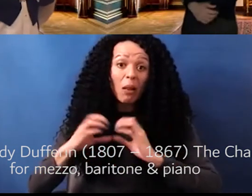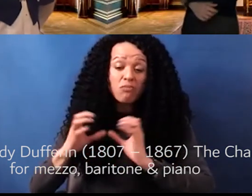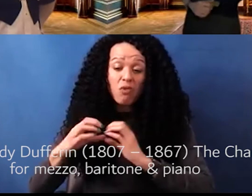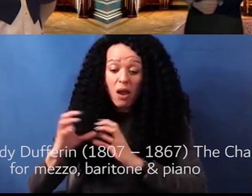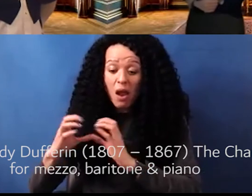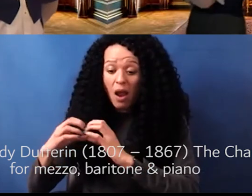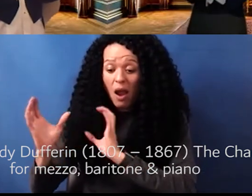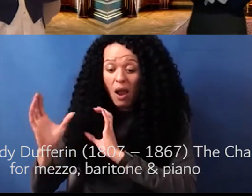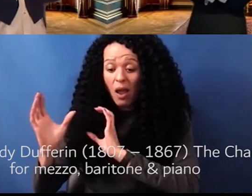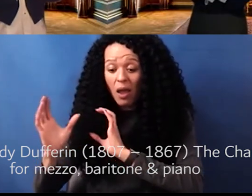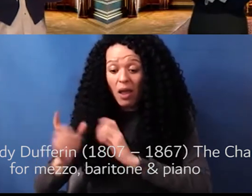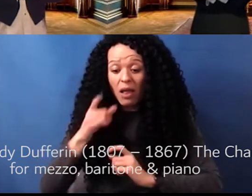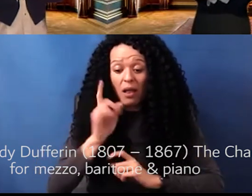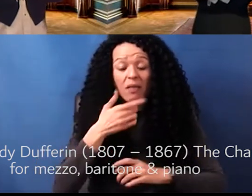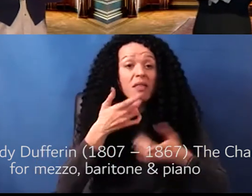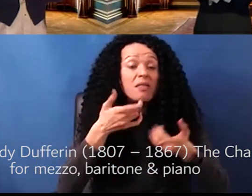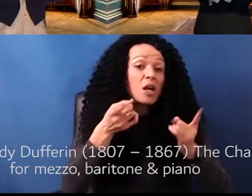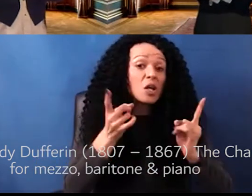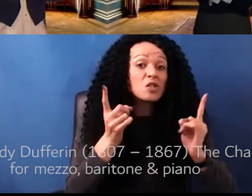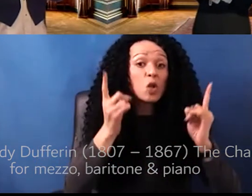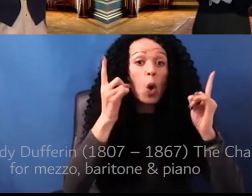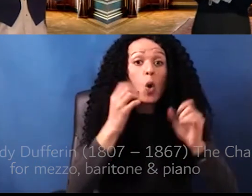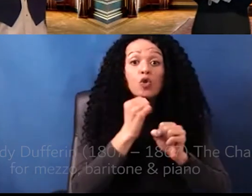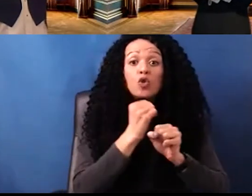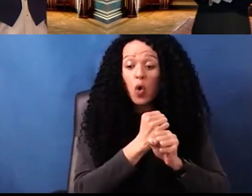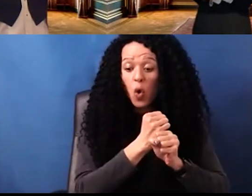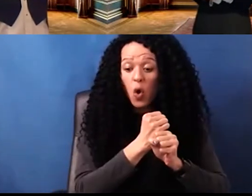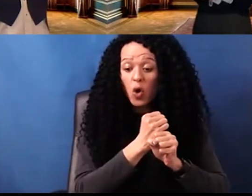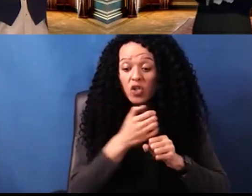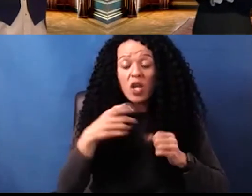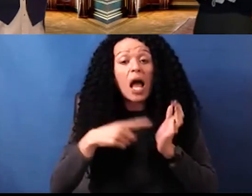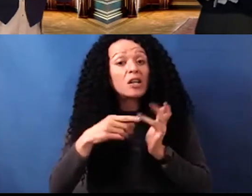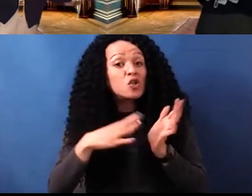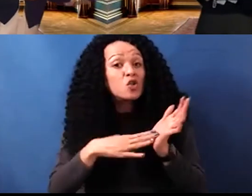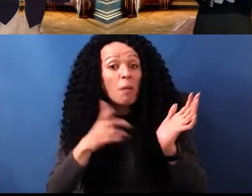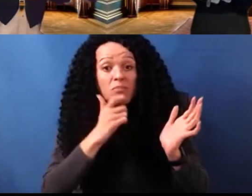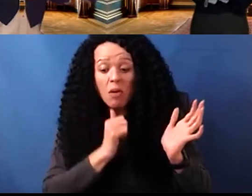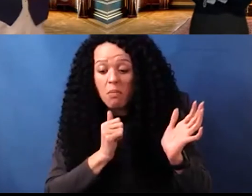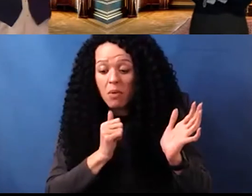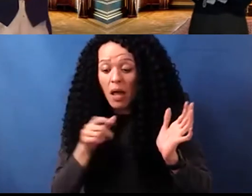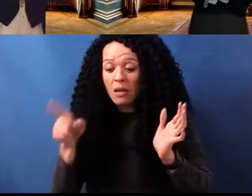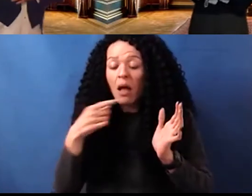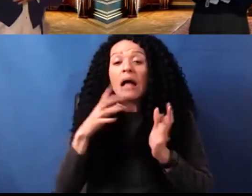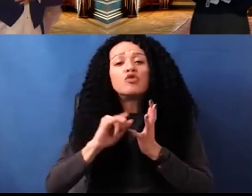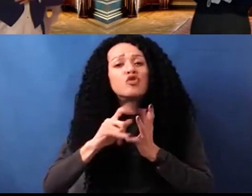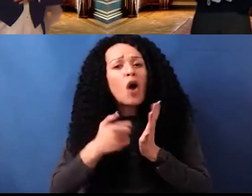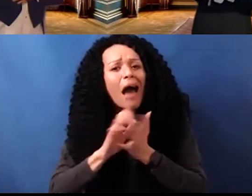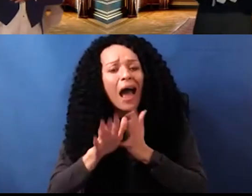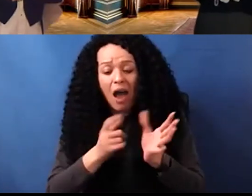will break. There's Lord George, Tom Brown, and Sir